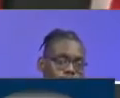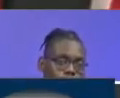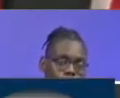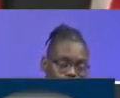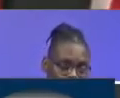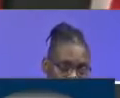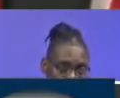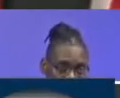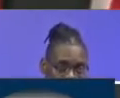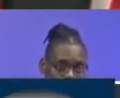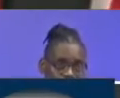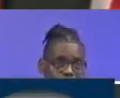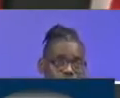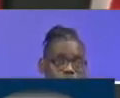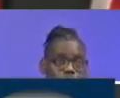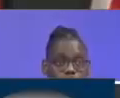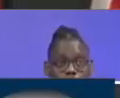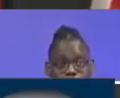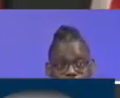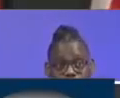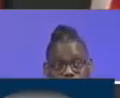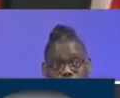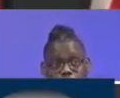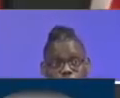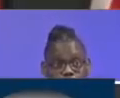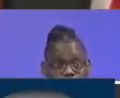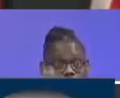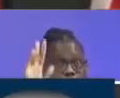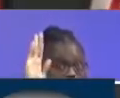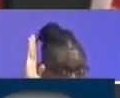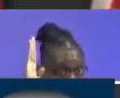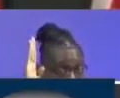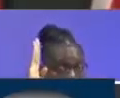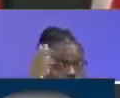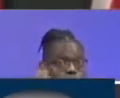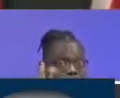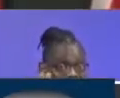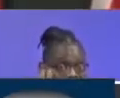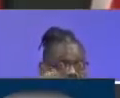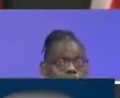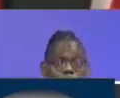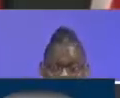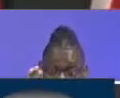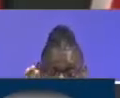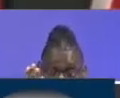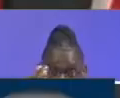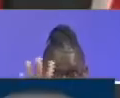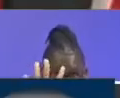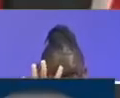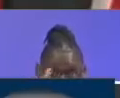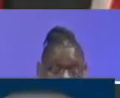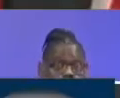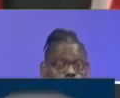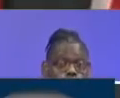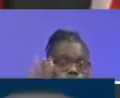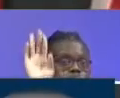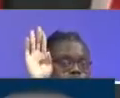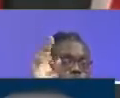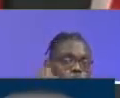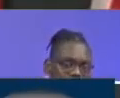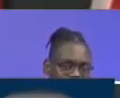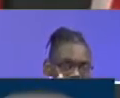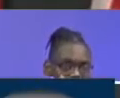From 12 noon. Yeah, 12 noon, yes. You see what I mean? You see what I mean? You see what I